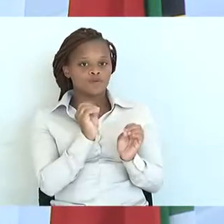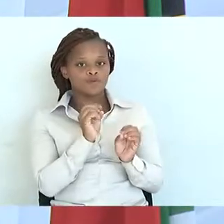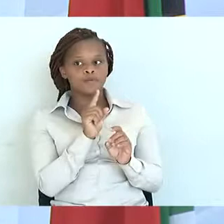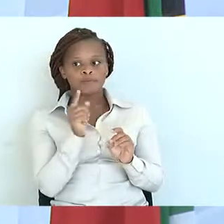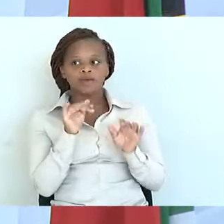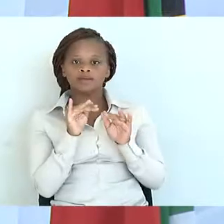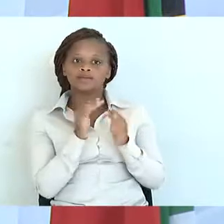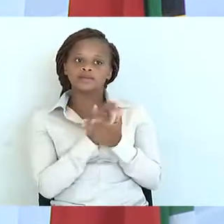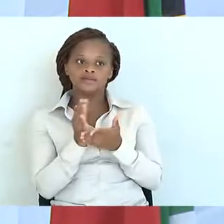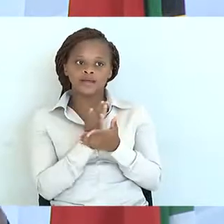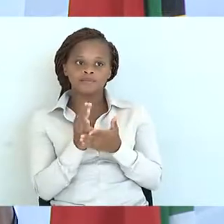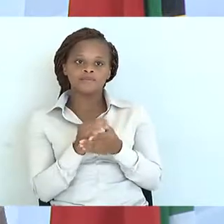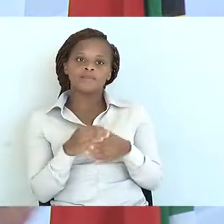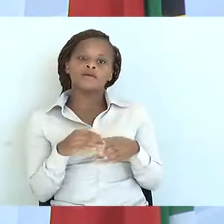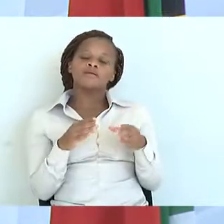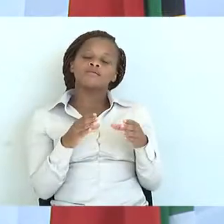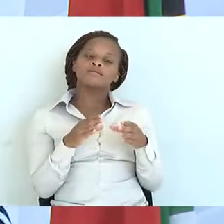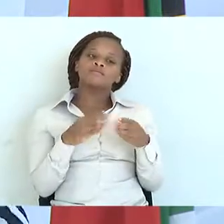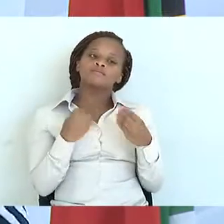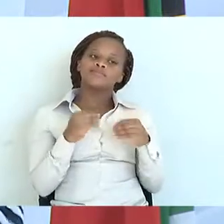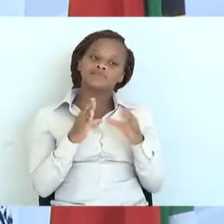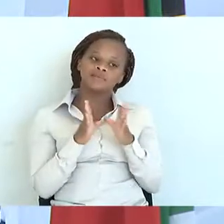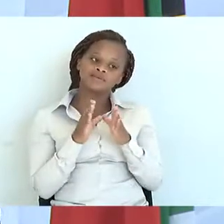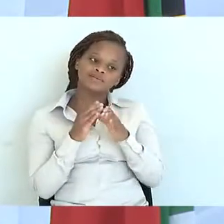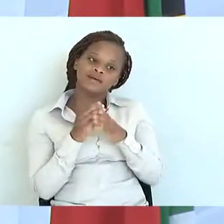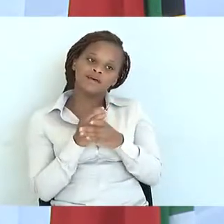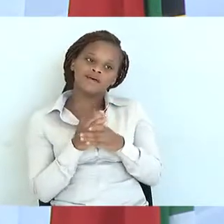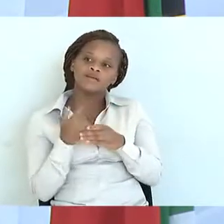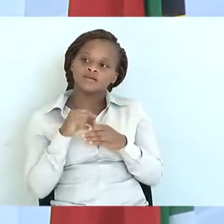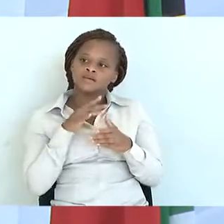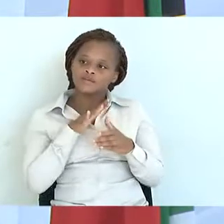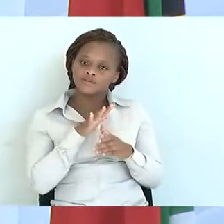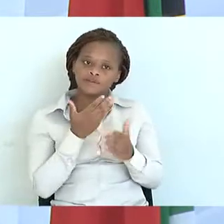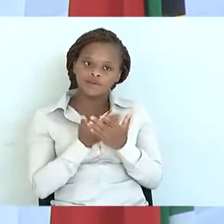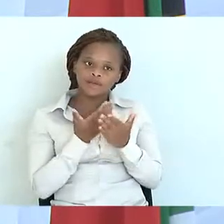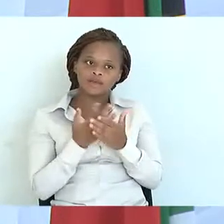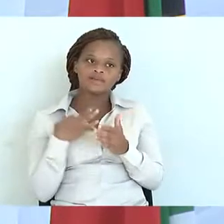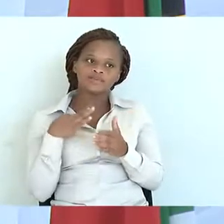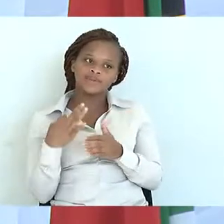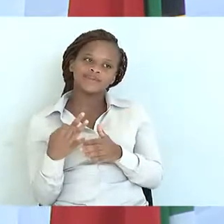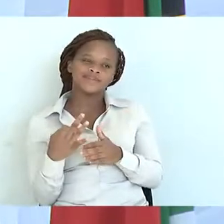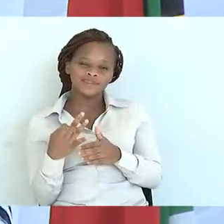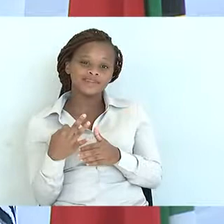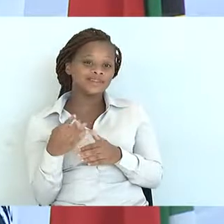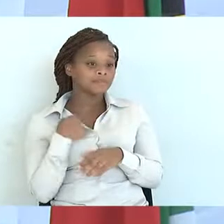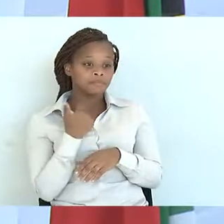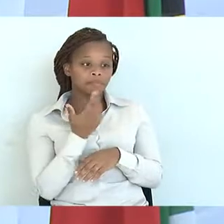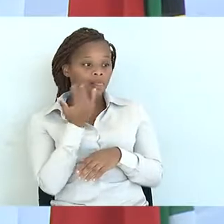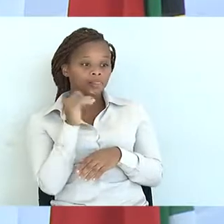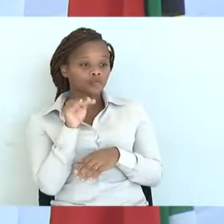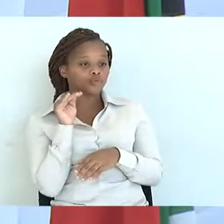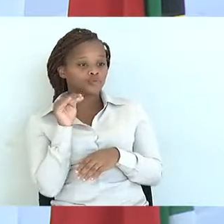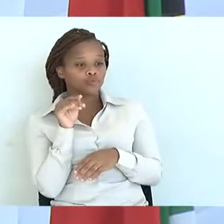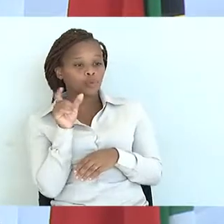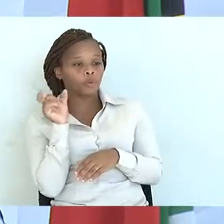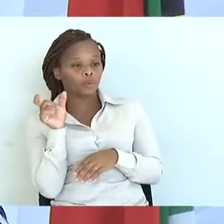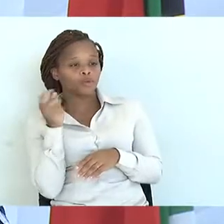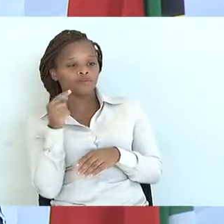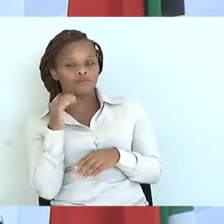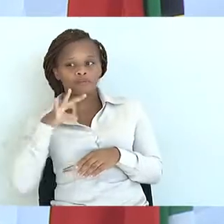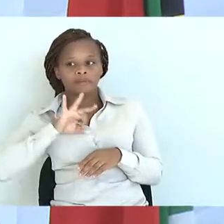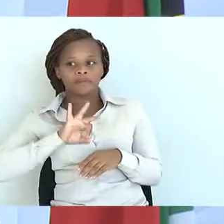sifuna nabo ukuthi ba benefit. Unfortunately angisungizulu, I'm not sure what is benefit ngesizulu kodwa niyangizwa